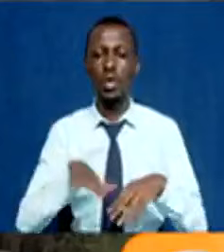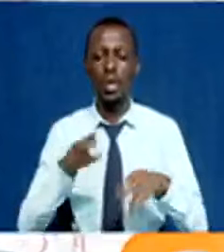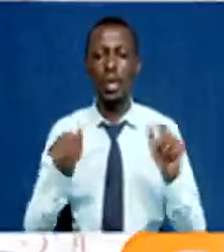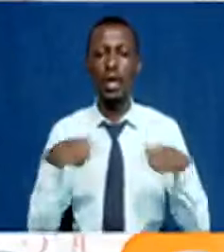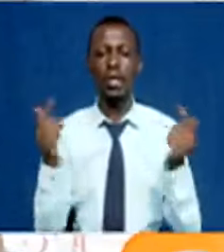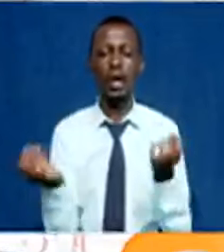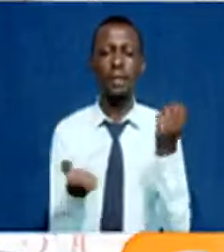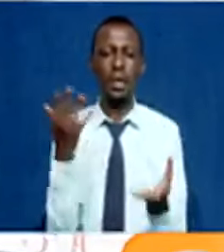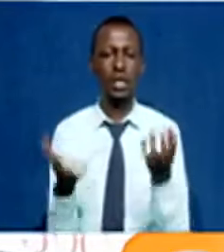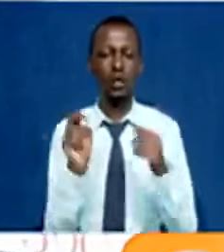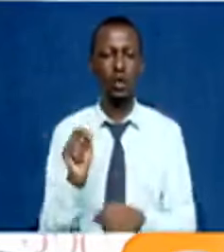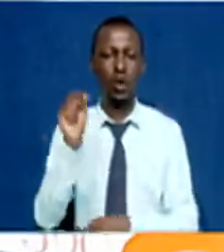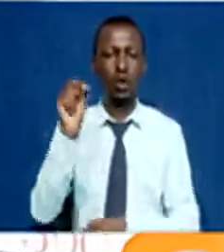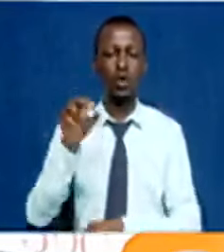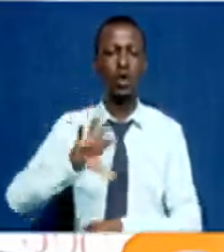Constituency.